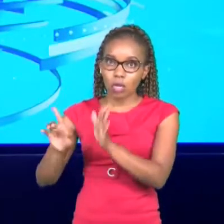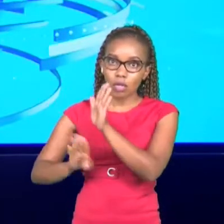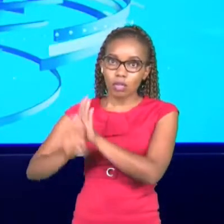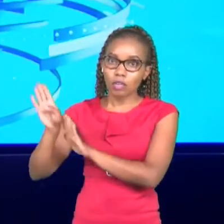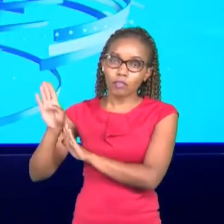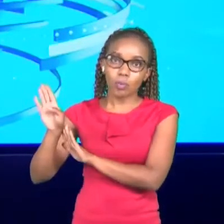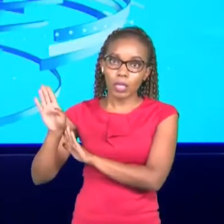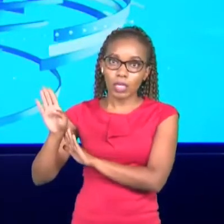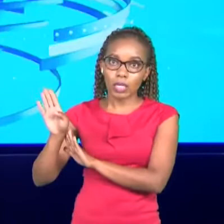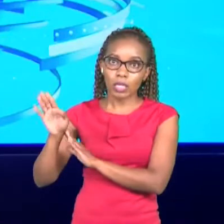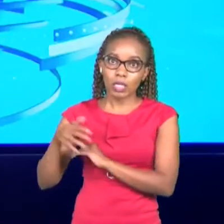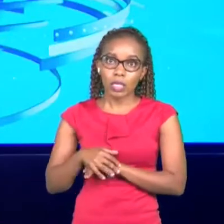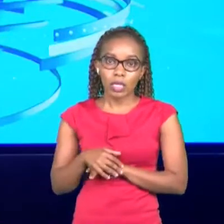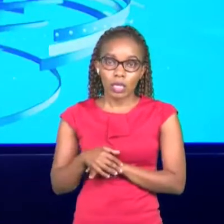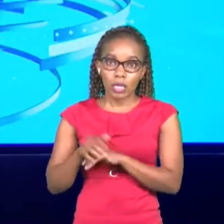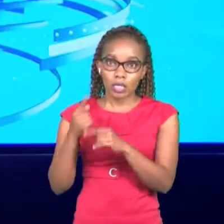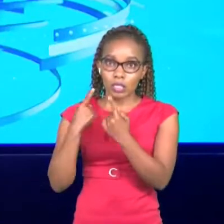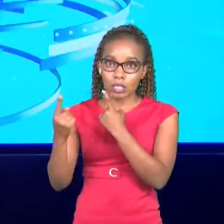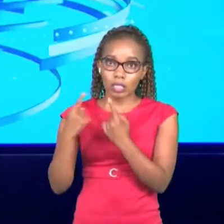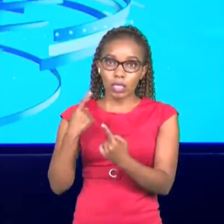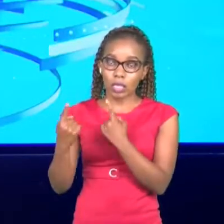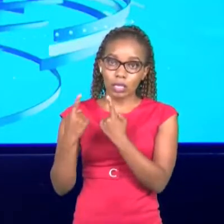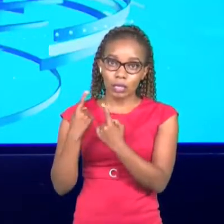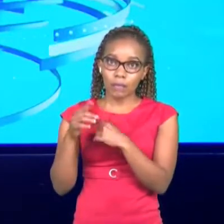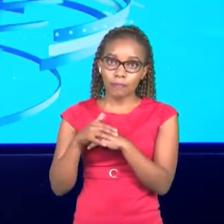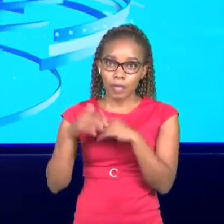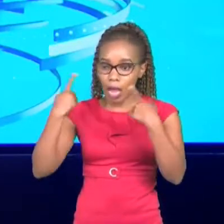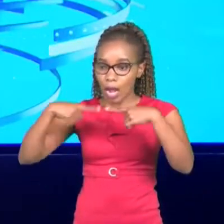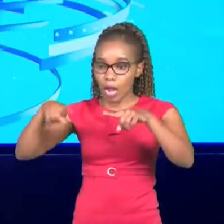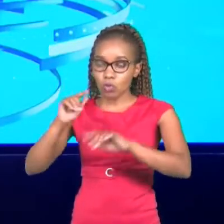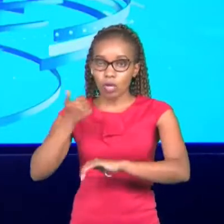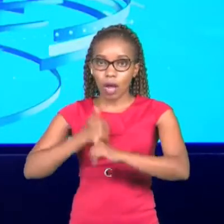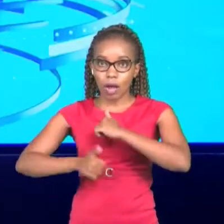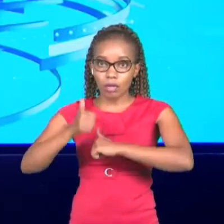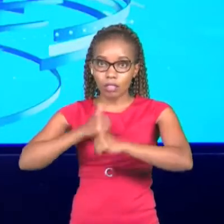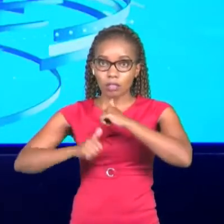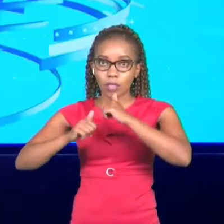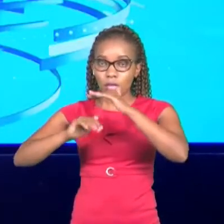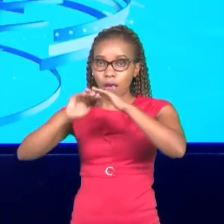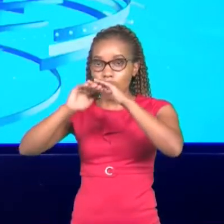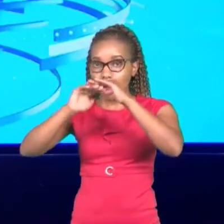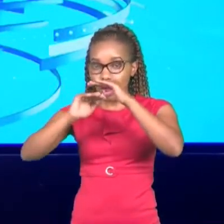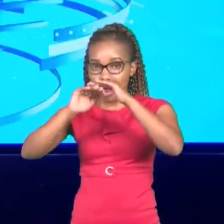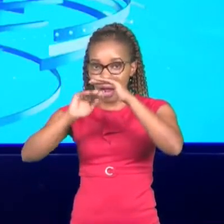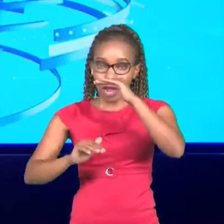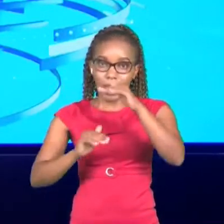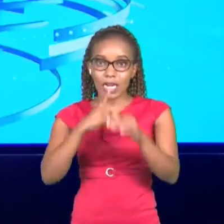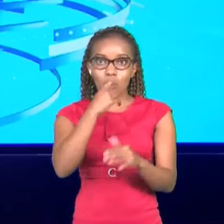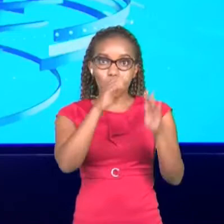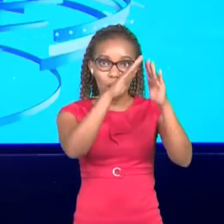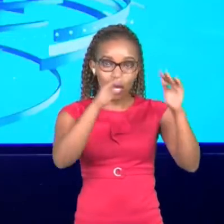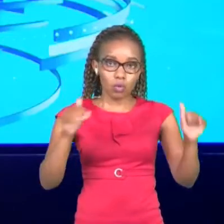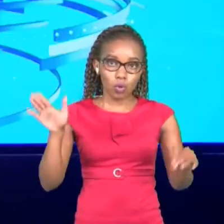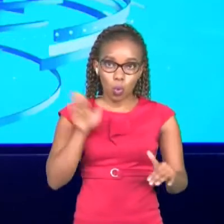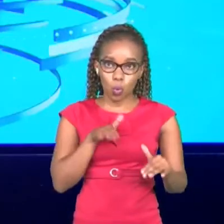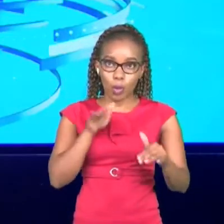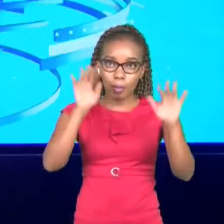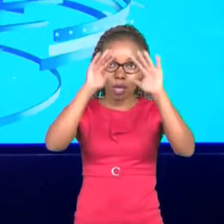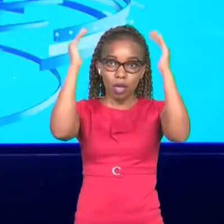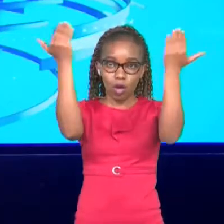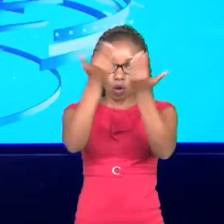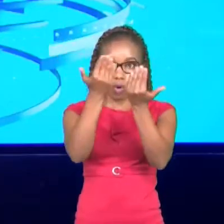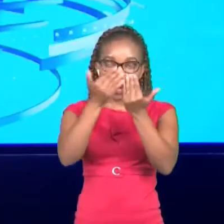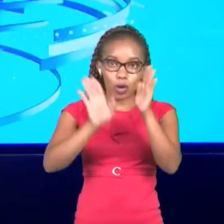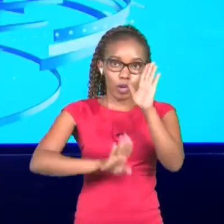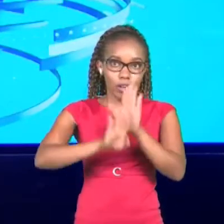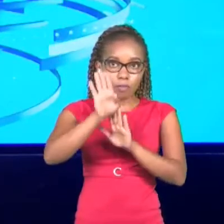Brasser, highlighted 3 recently announced activities under the White House-led Women Global Development and Prosperity.